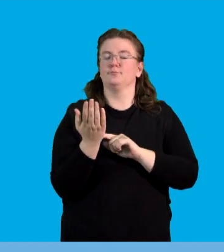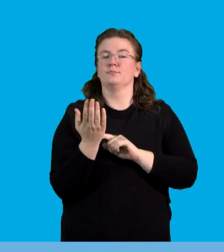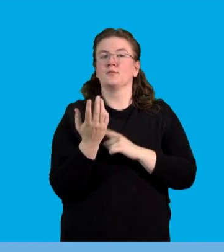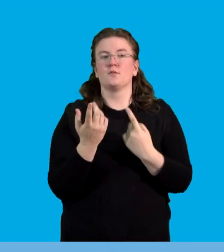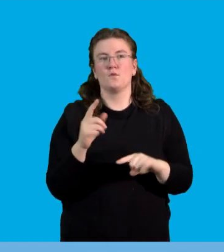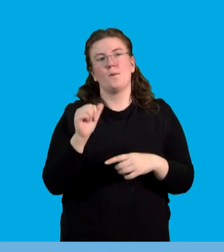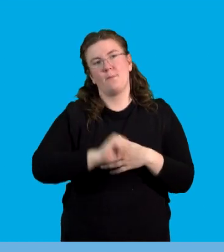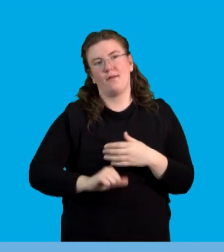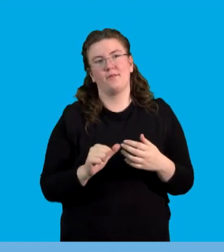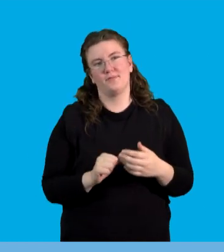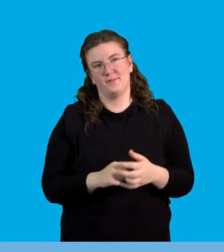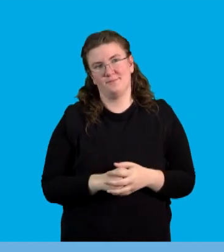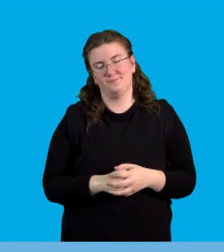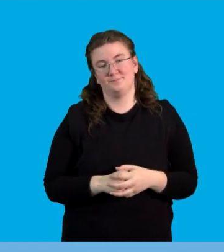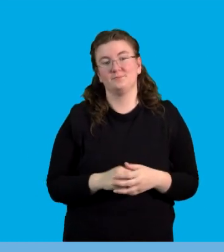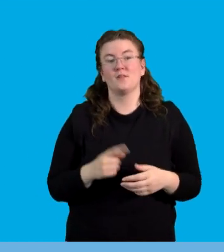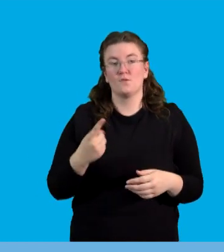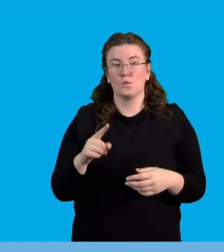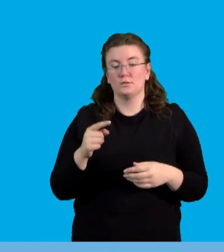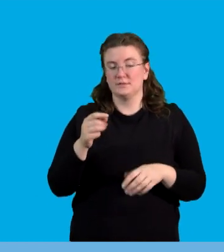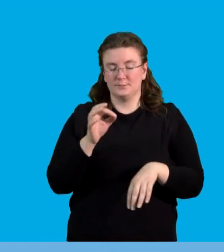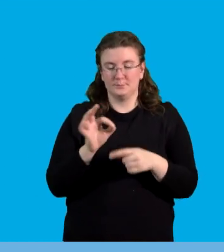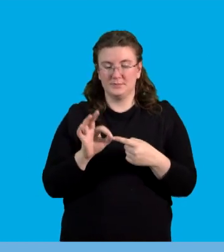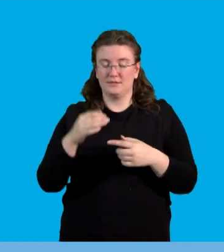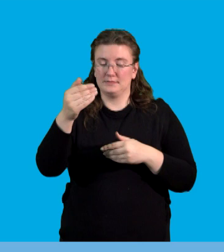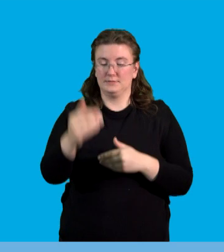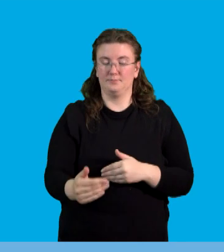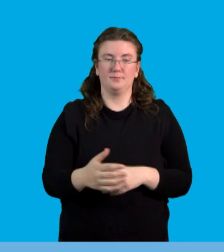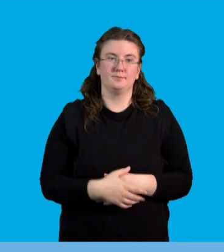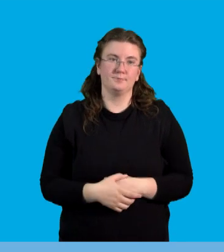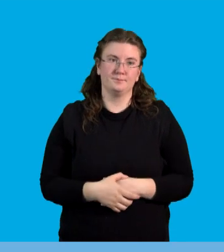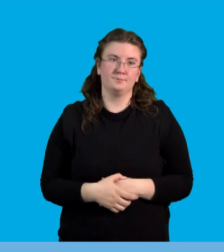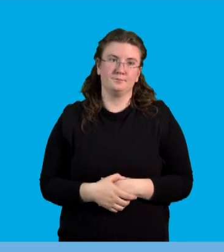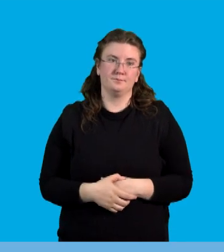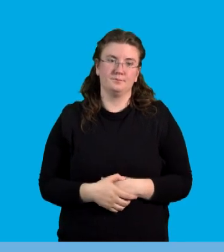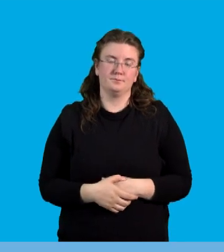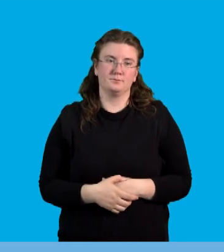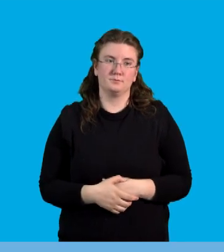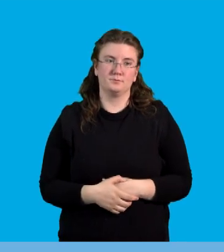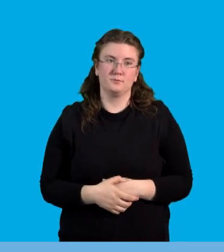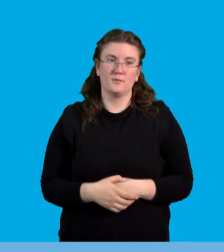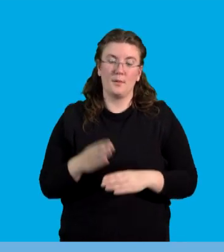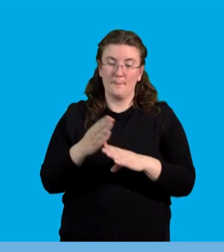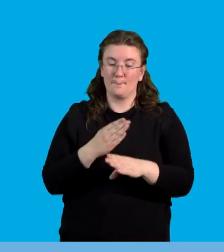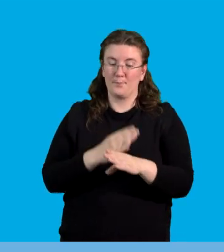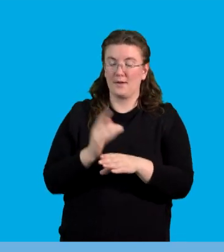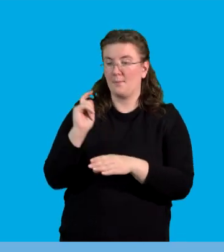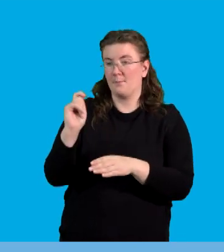the electricity that you have used in that particular duration or in that particular period. So a